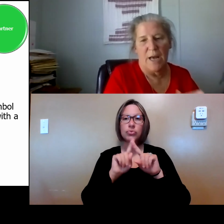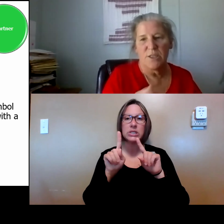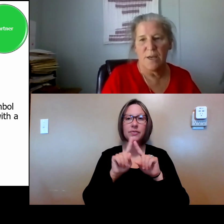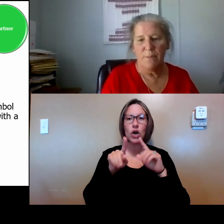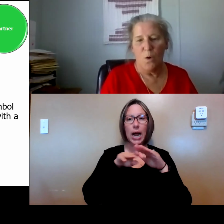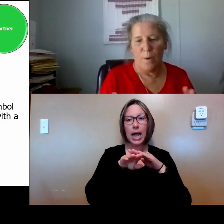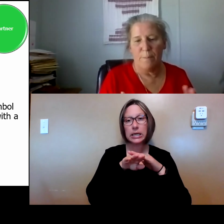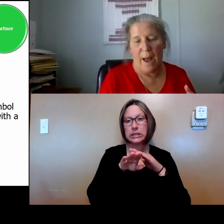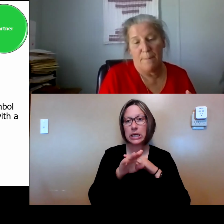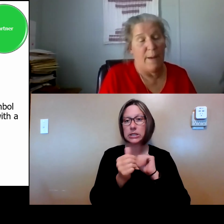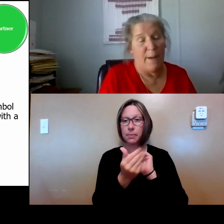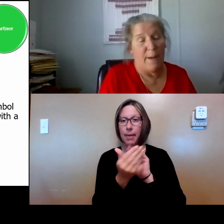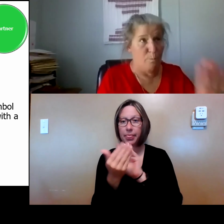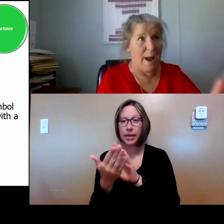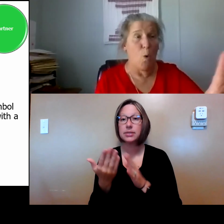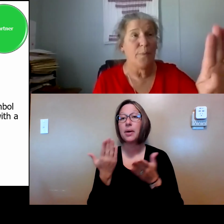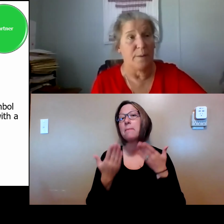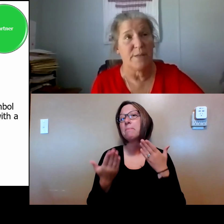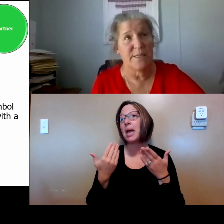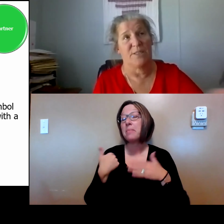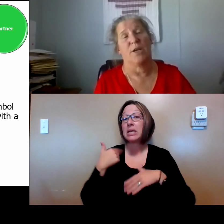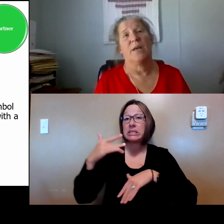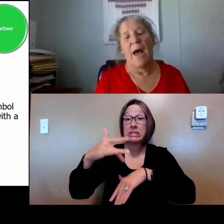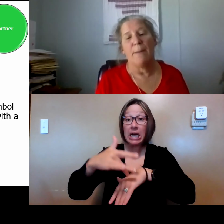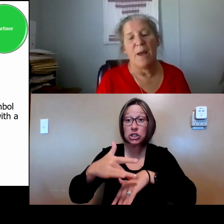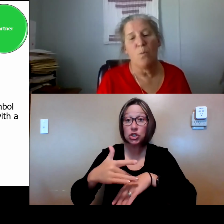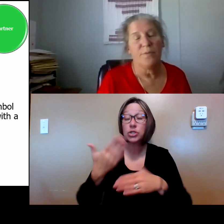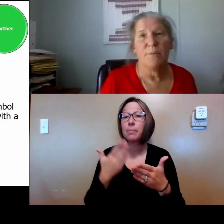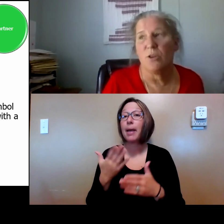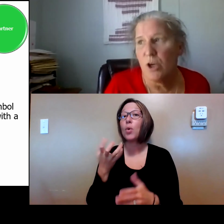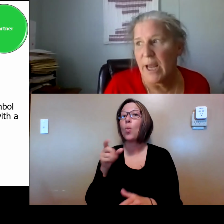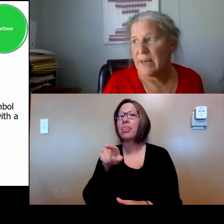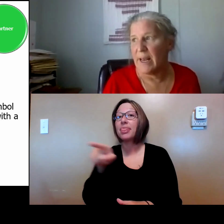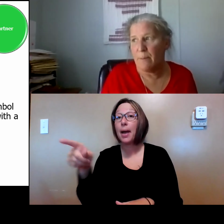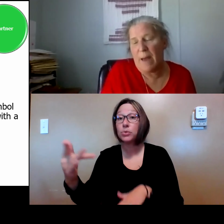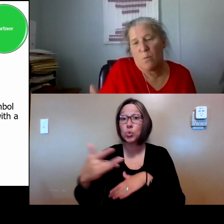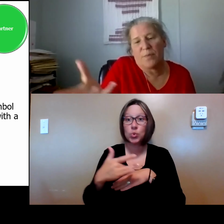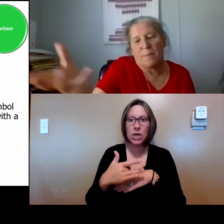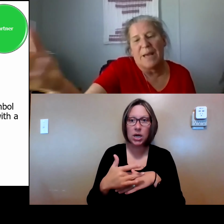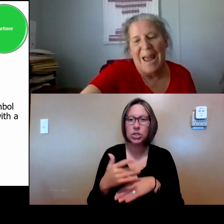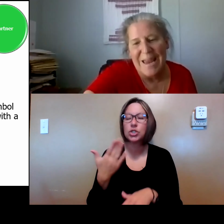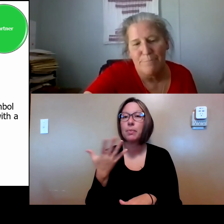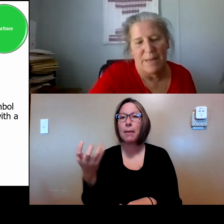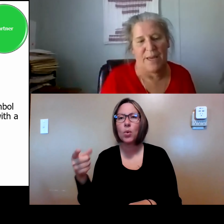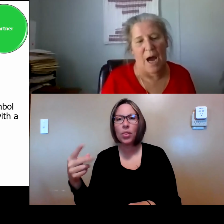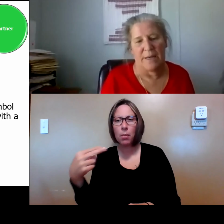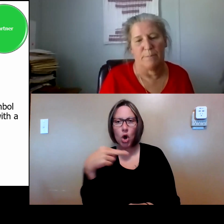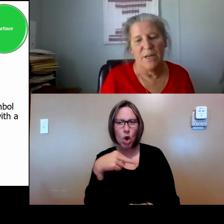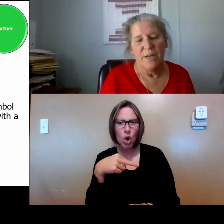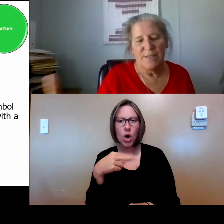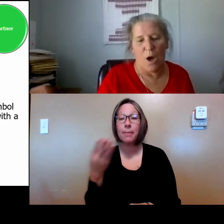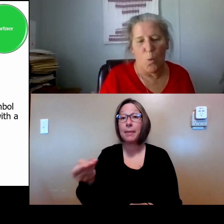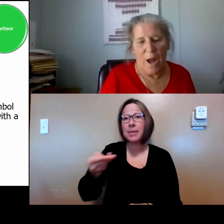to touch them. I may want them to touch it. I may want them to look at it. I may want them to hand me the